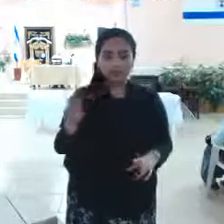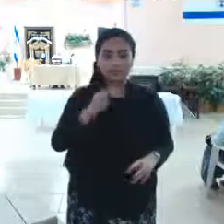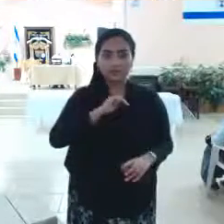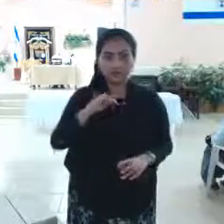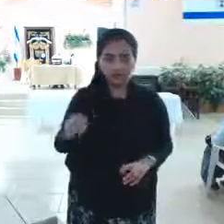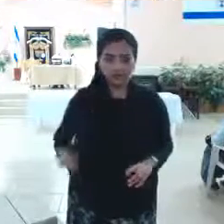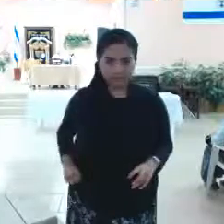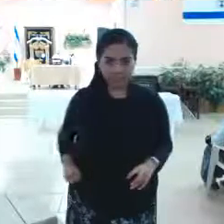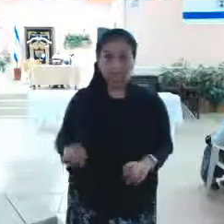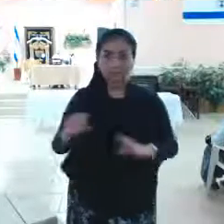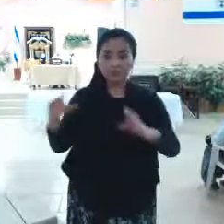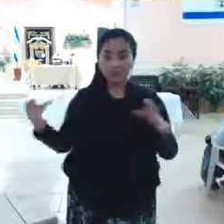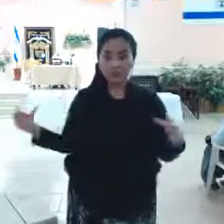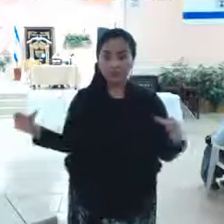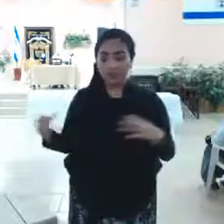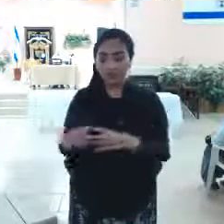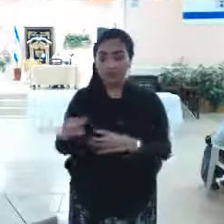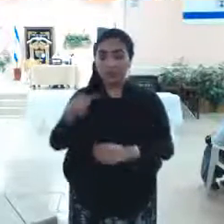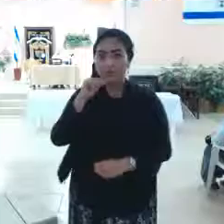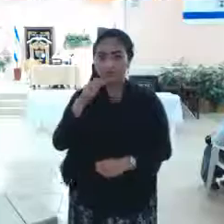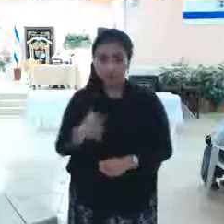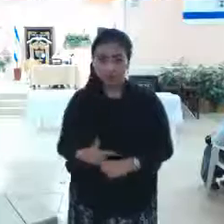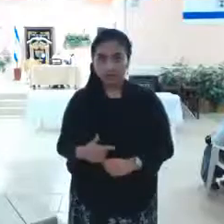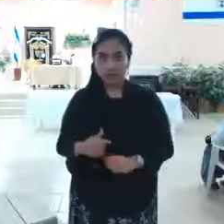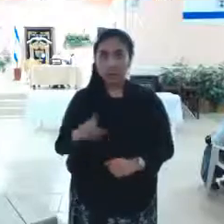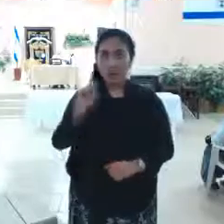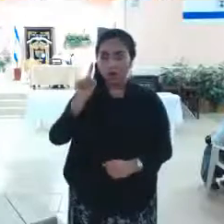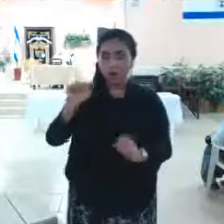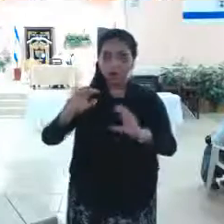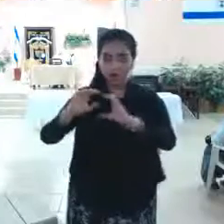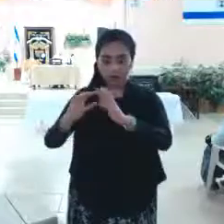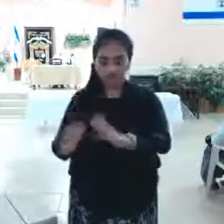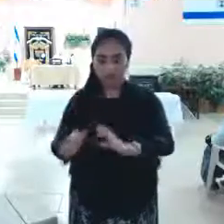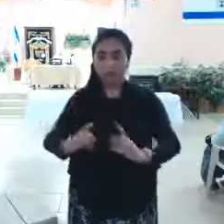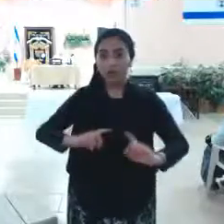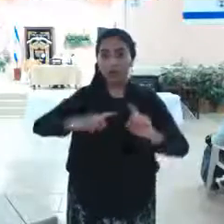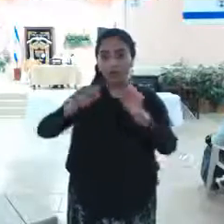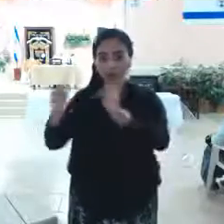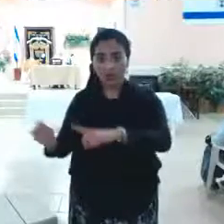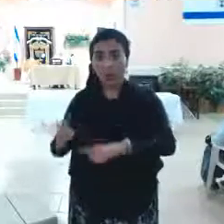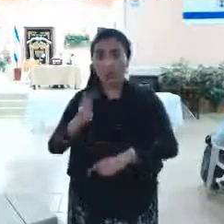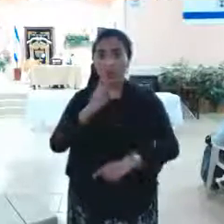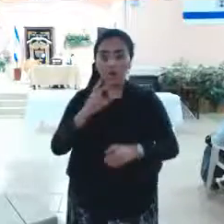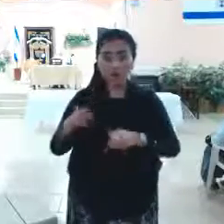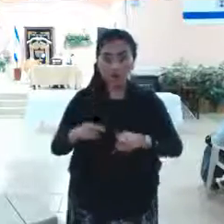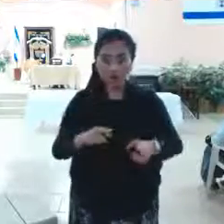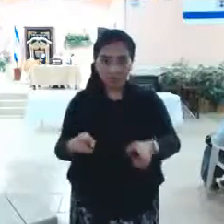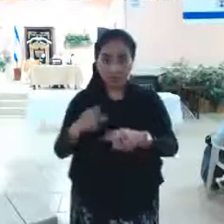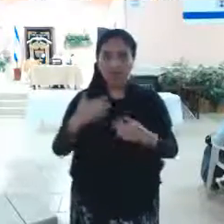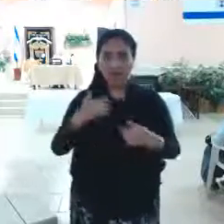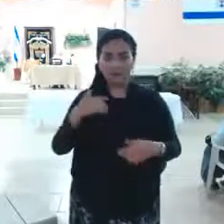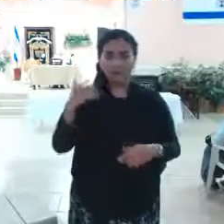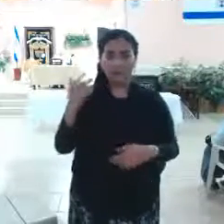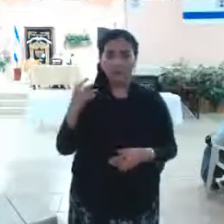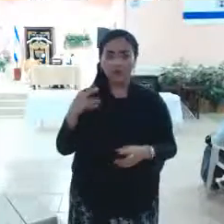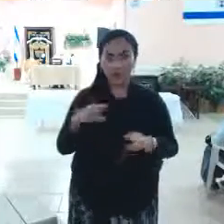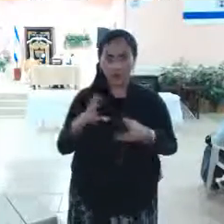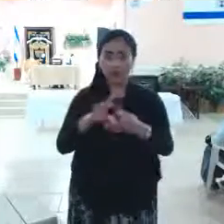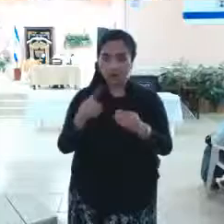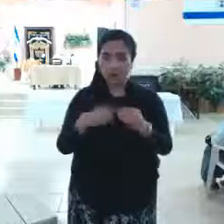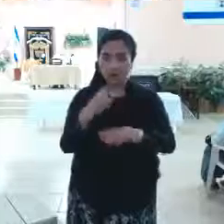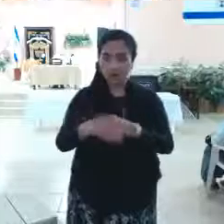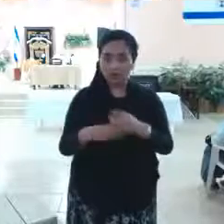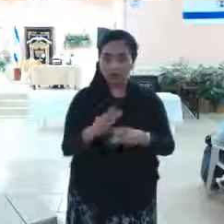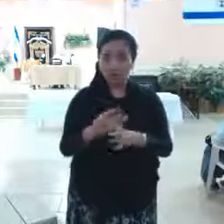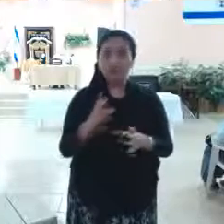of Yahshua HaMashiach. So get together, do just one group, go to the lake. They're saying that they have a lake.